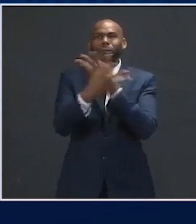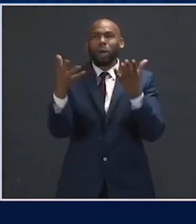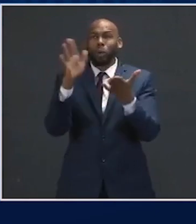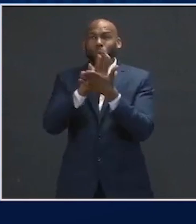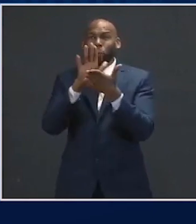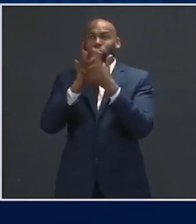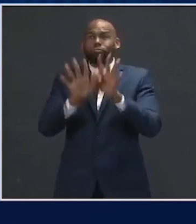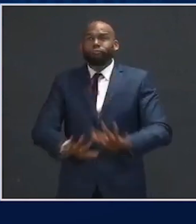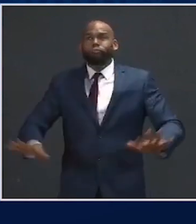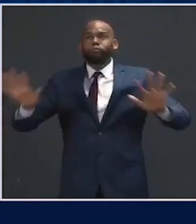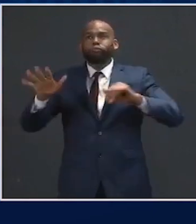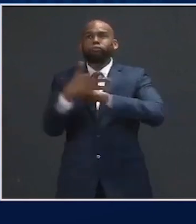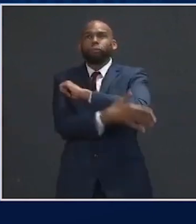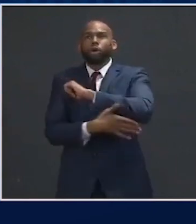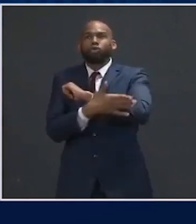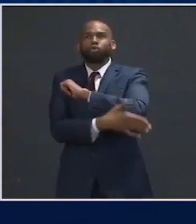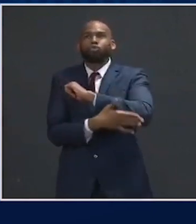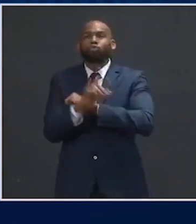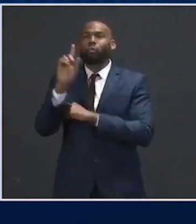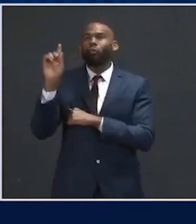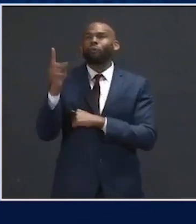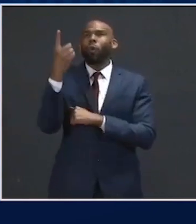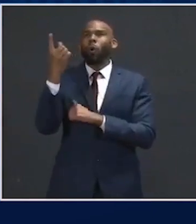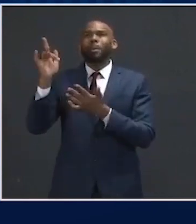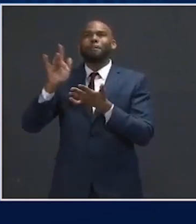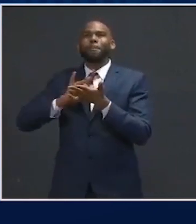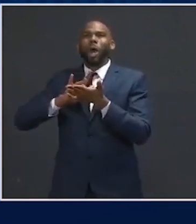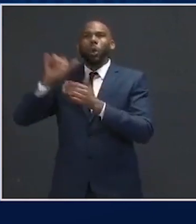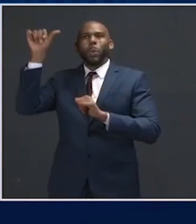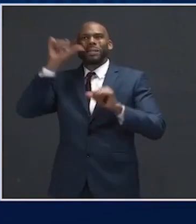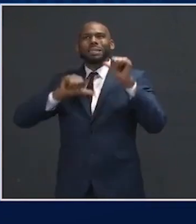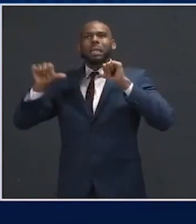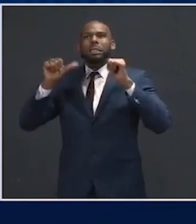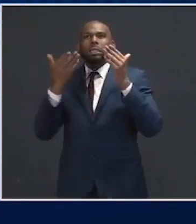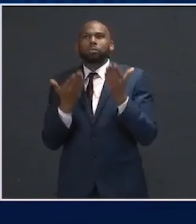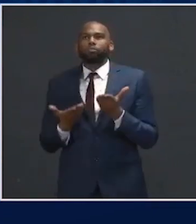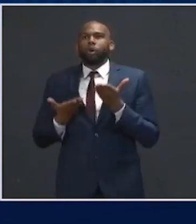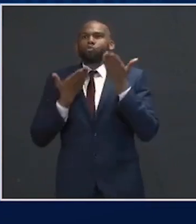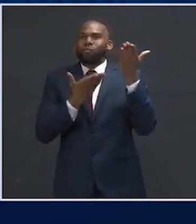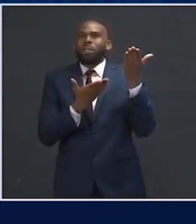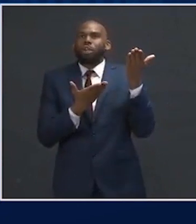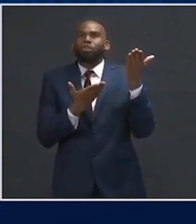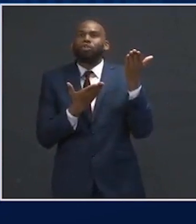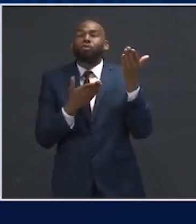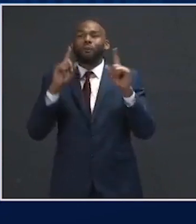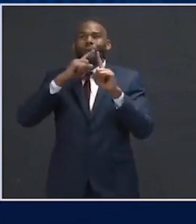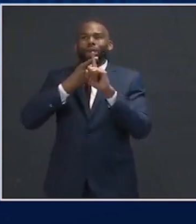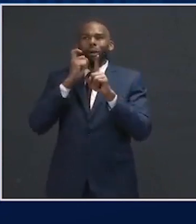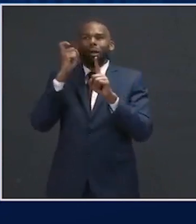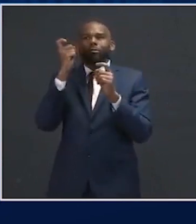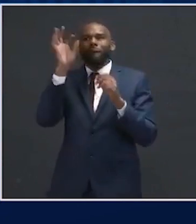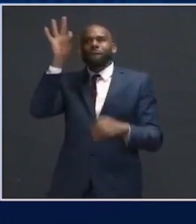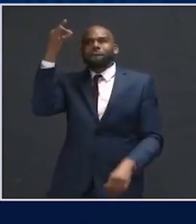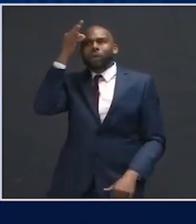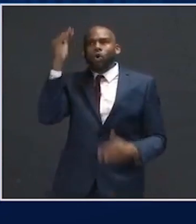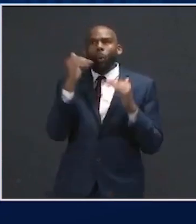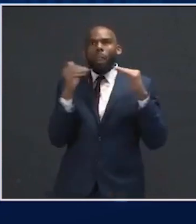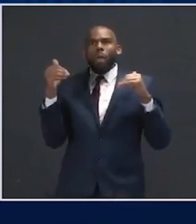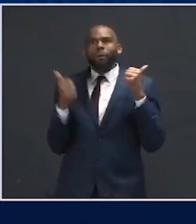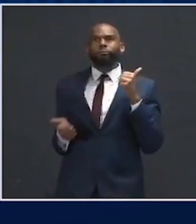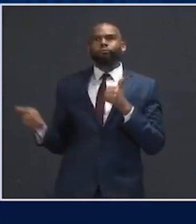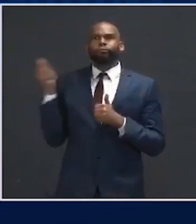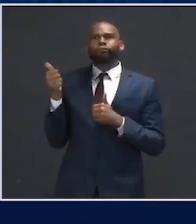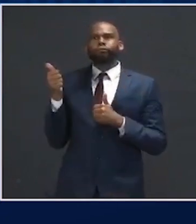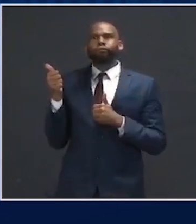country, the first medical and scientific recommendations and guidelines that have been given from the federal level. And